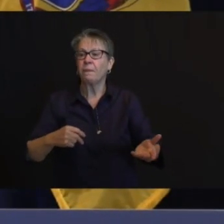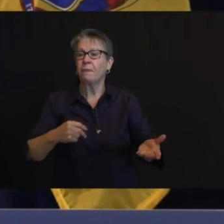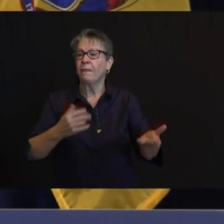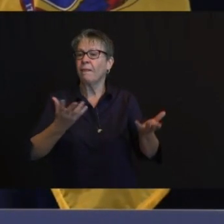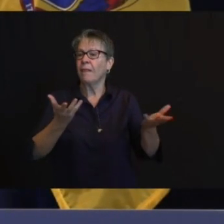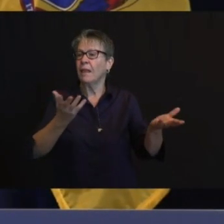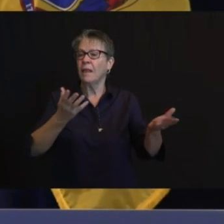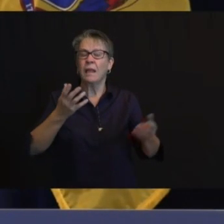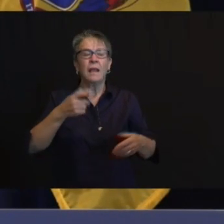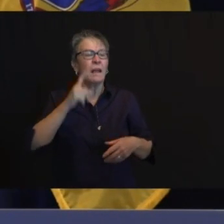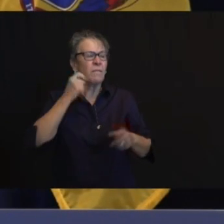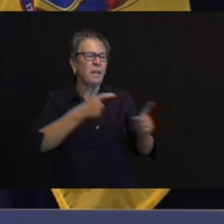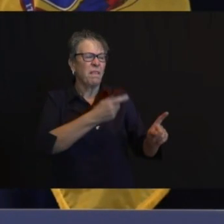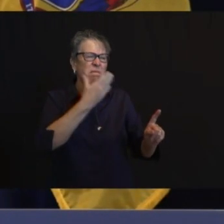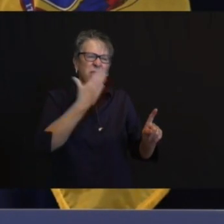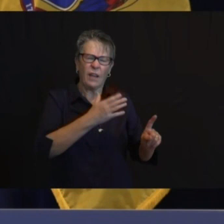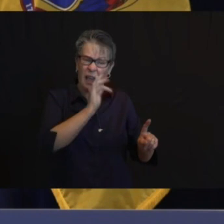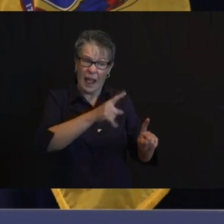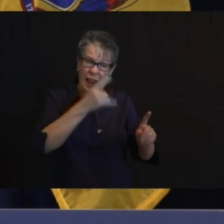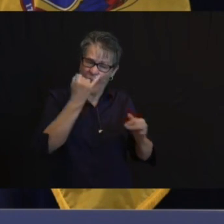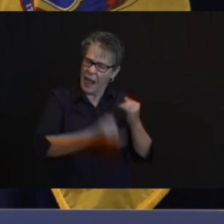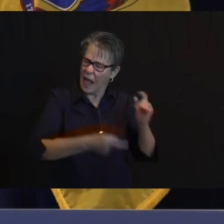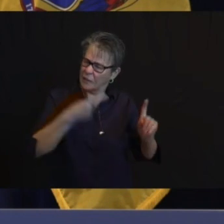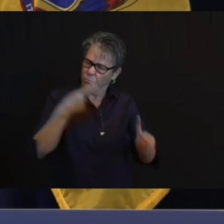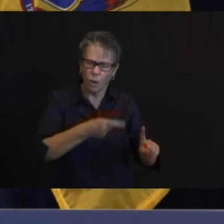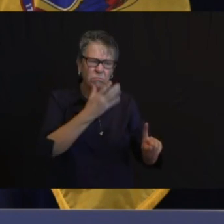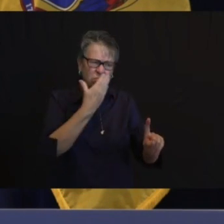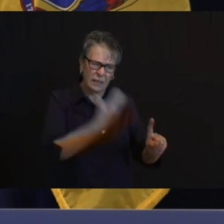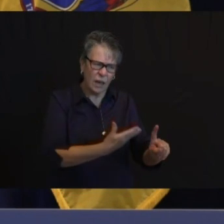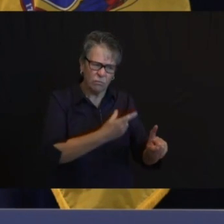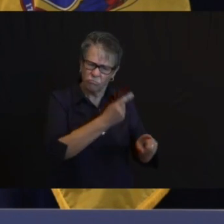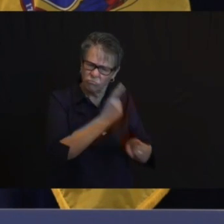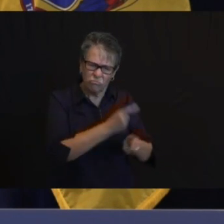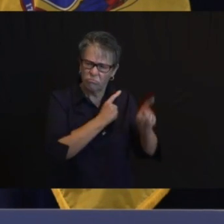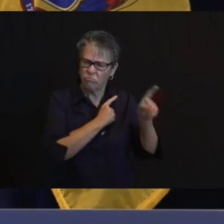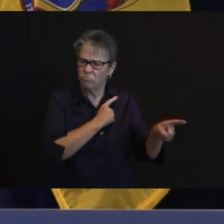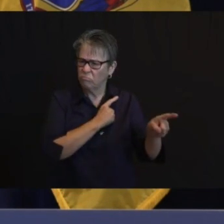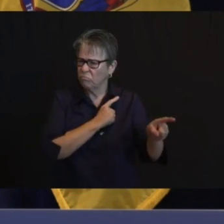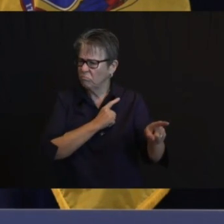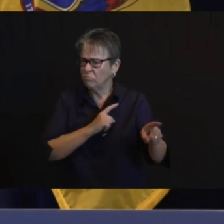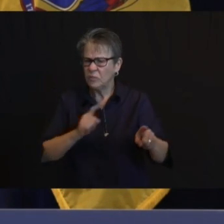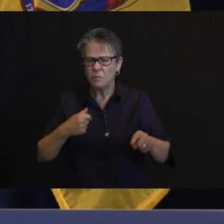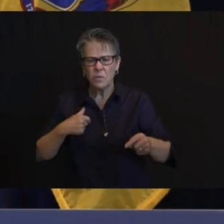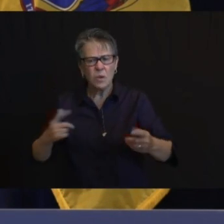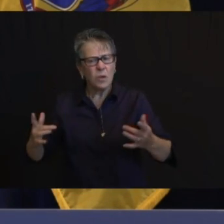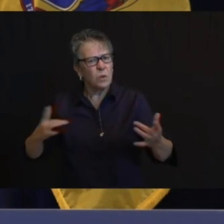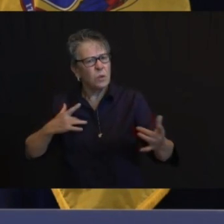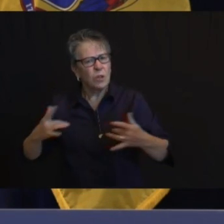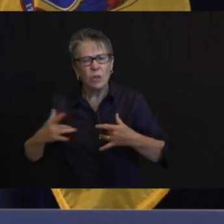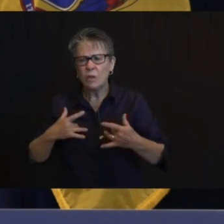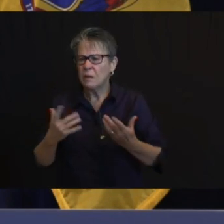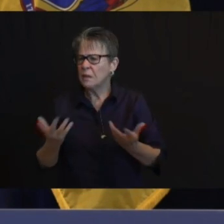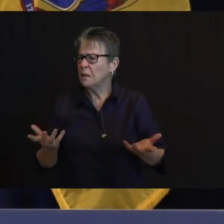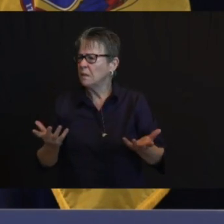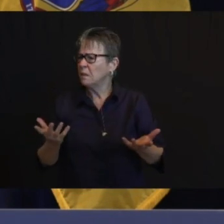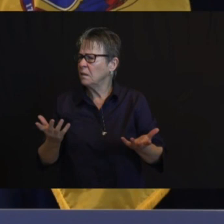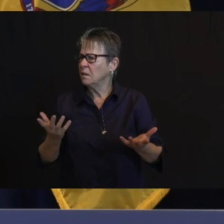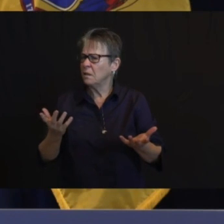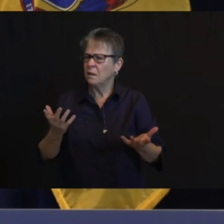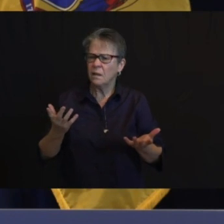right one to end on. That's exactly what we're worried about right now, which is multi-generational